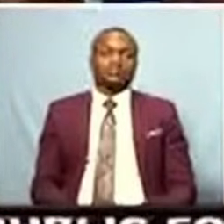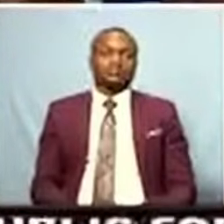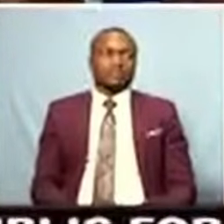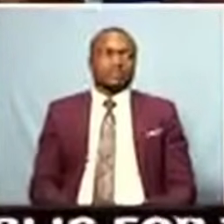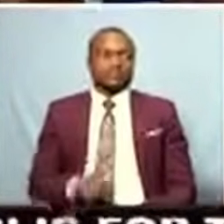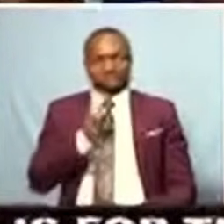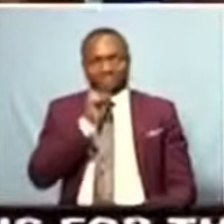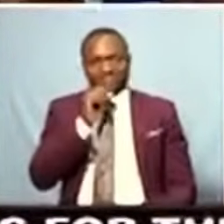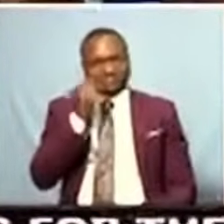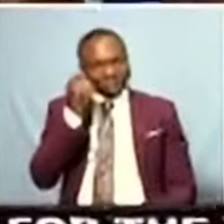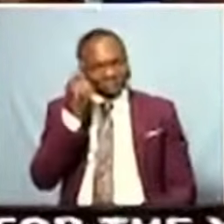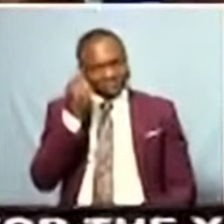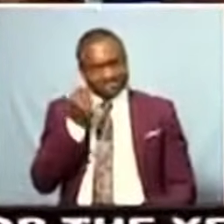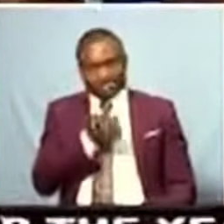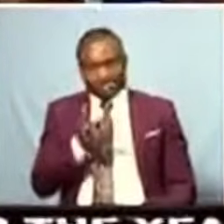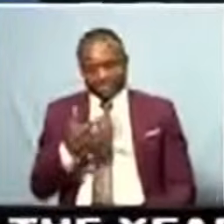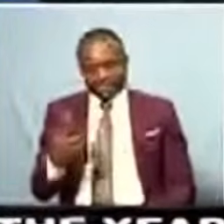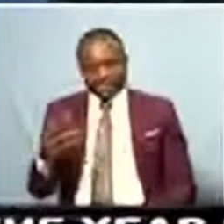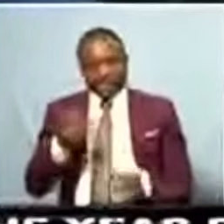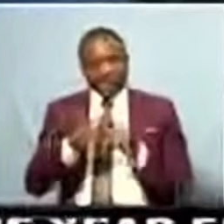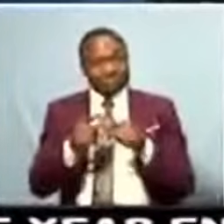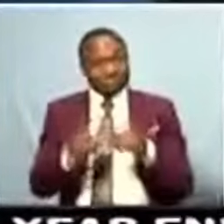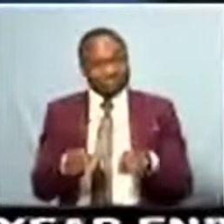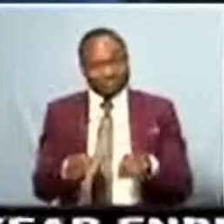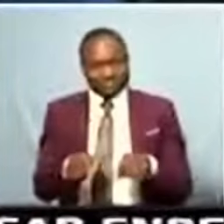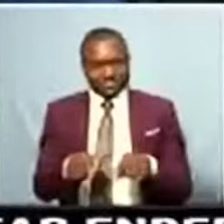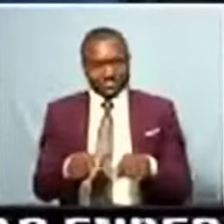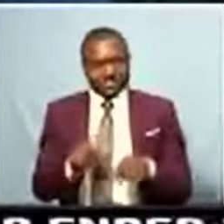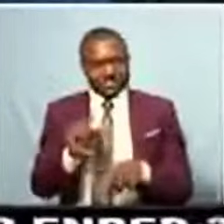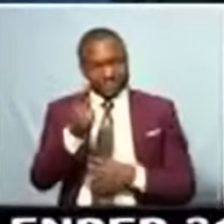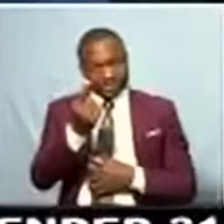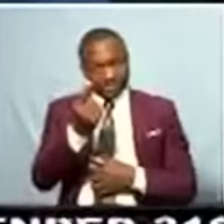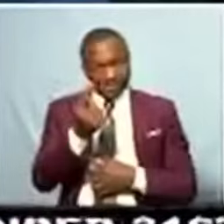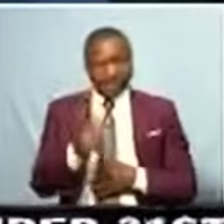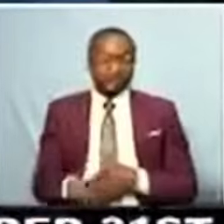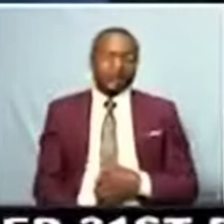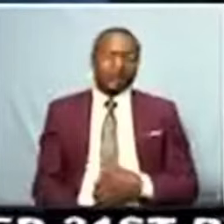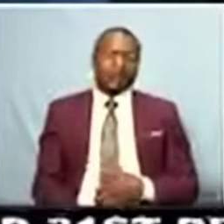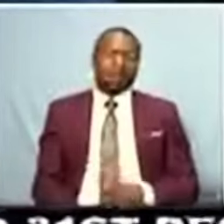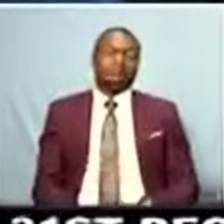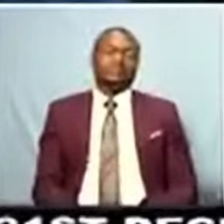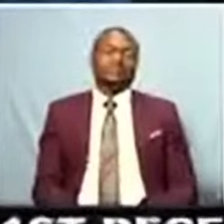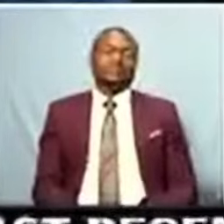I don't understand anything going on. First of all,